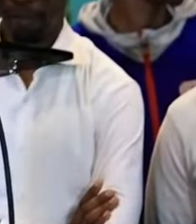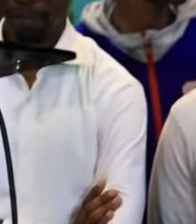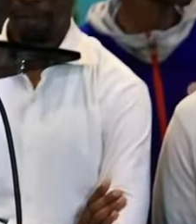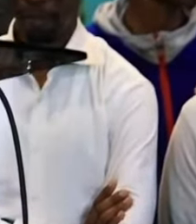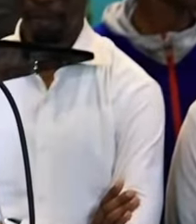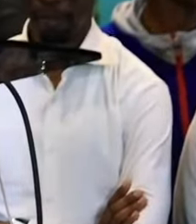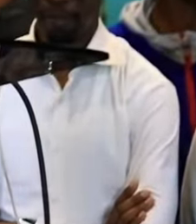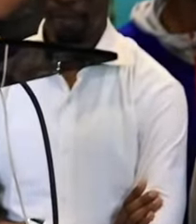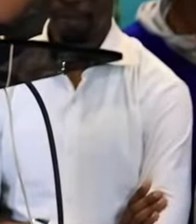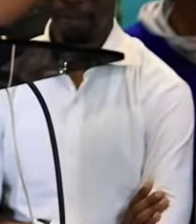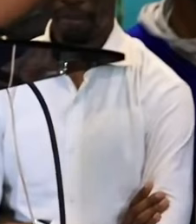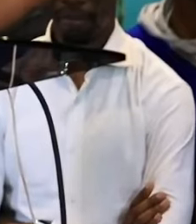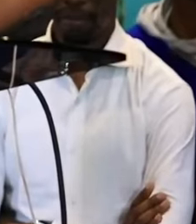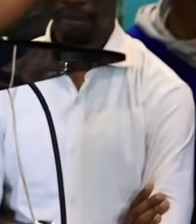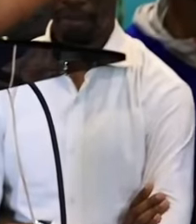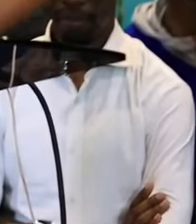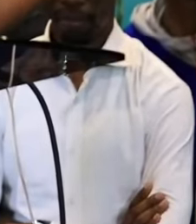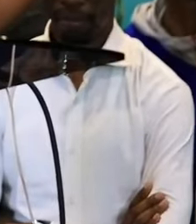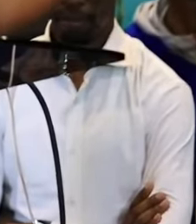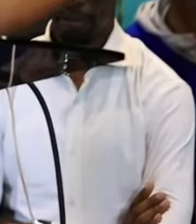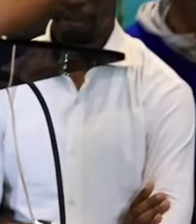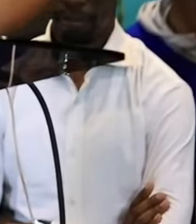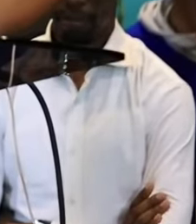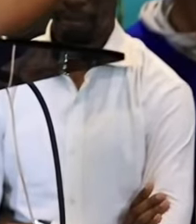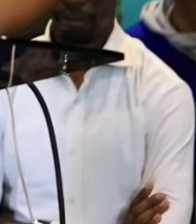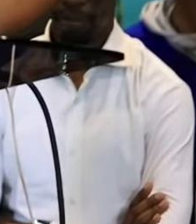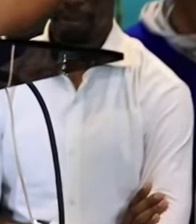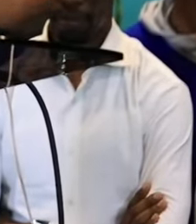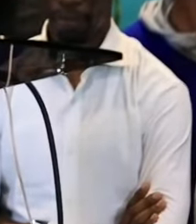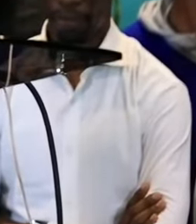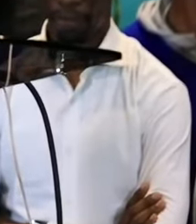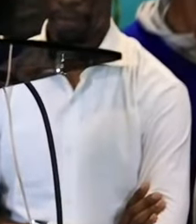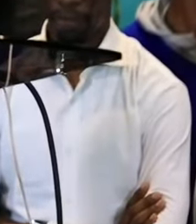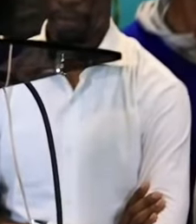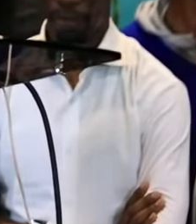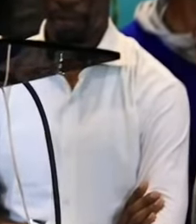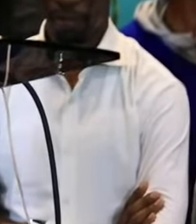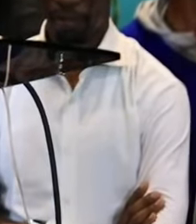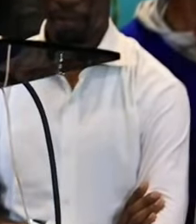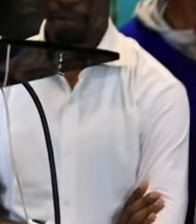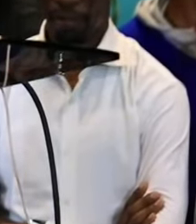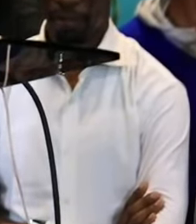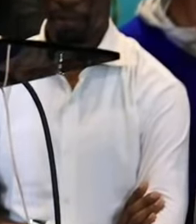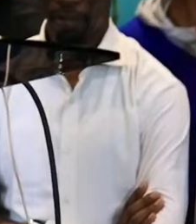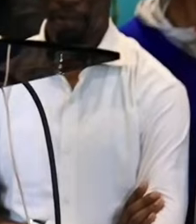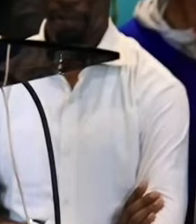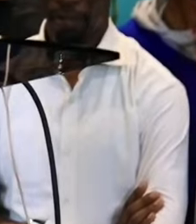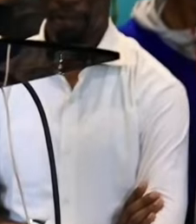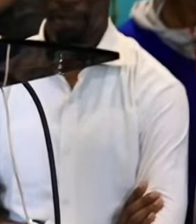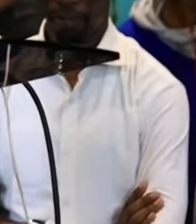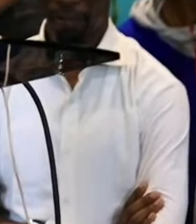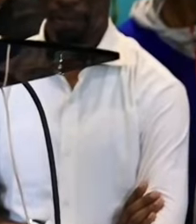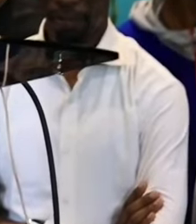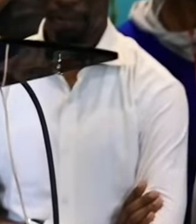Jesus before he helps me get a husband or a wife? I want him to be my husband. I want him to be